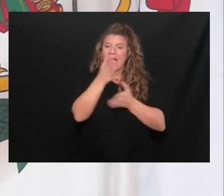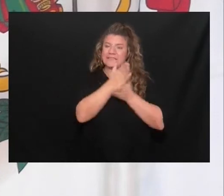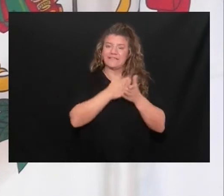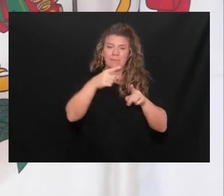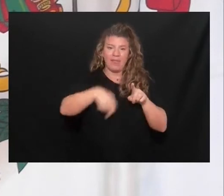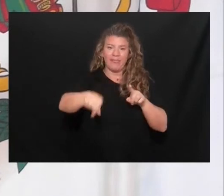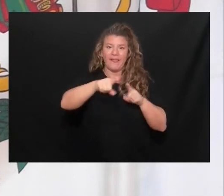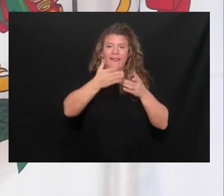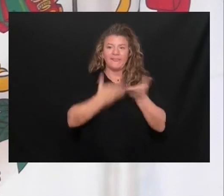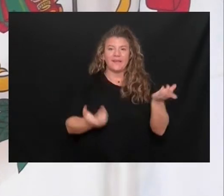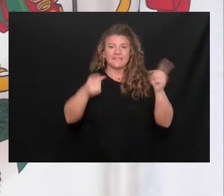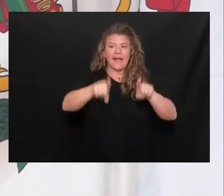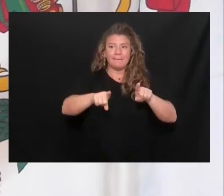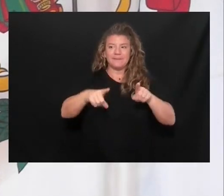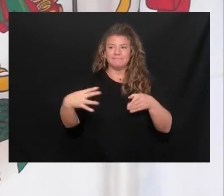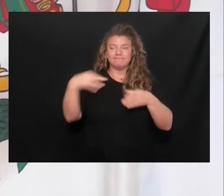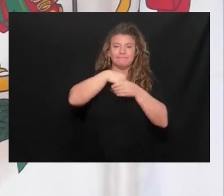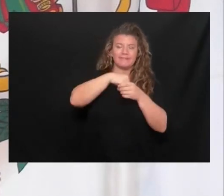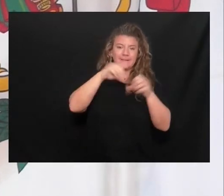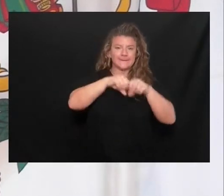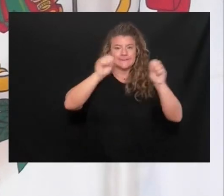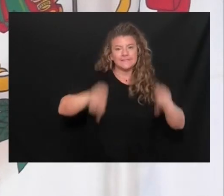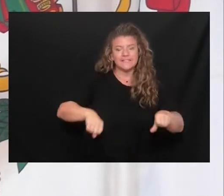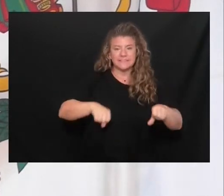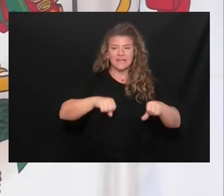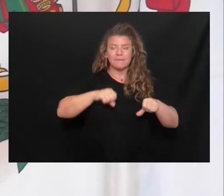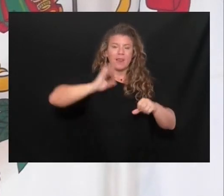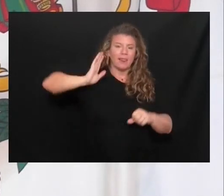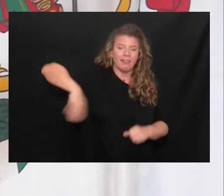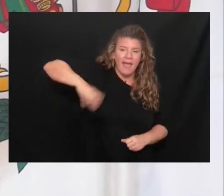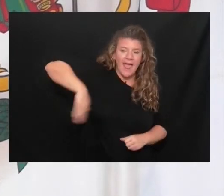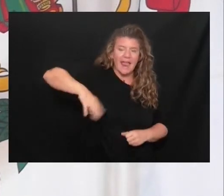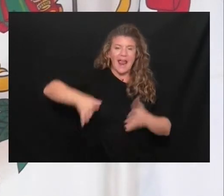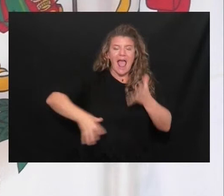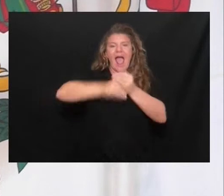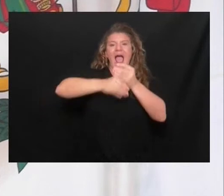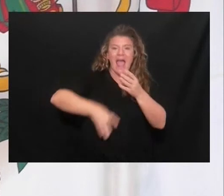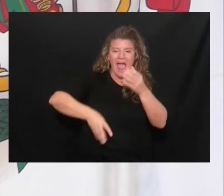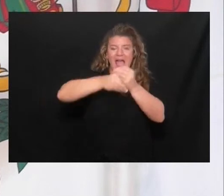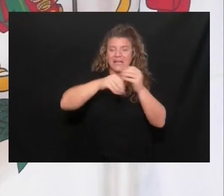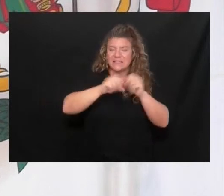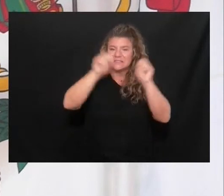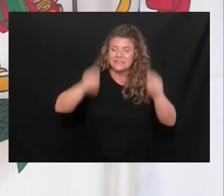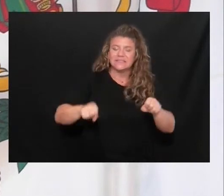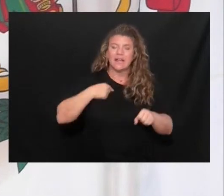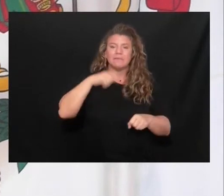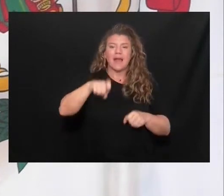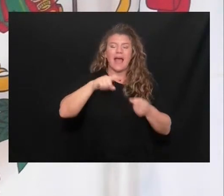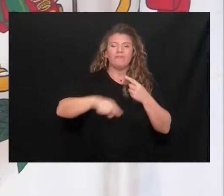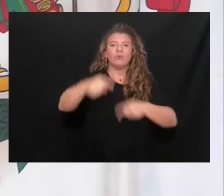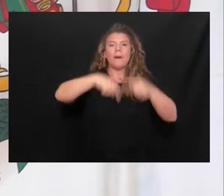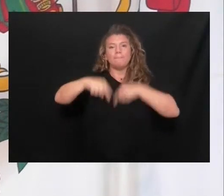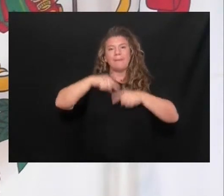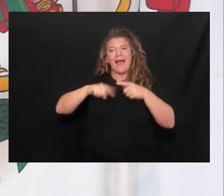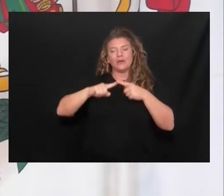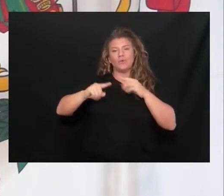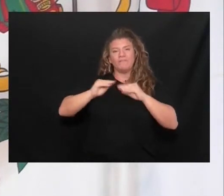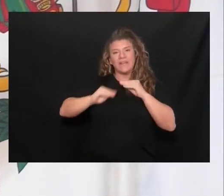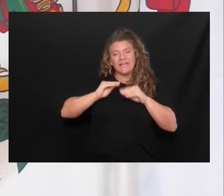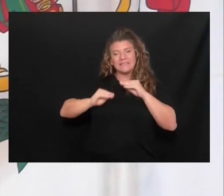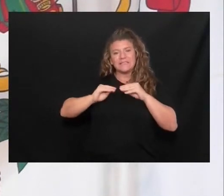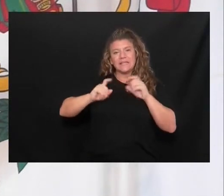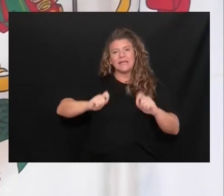stuff, just gets into the system and gets into the system on a late basis and everything, and we have to come back and correct and update,